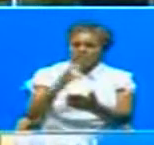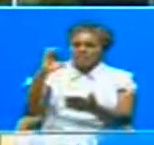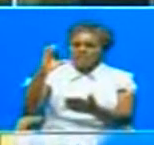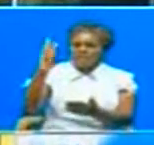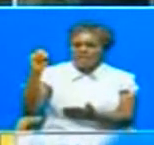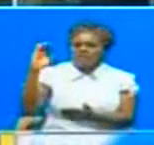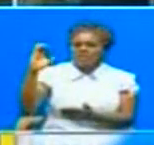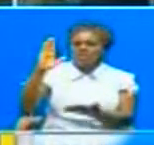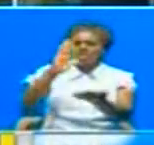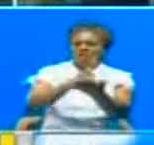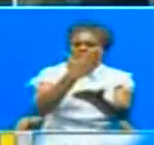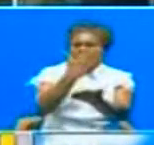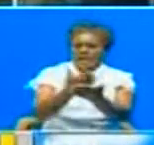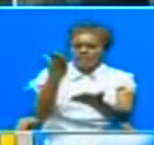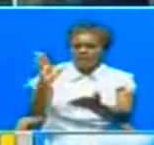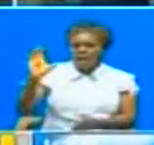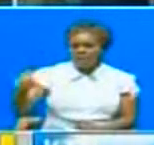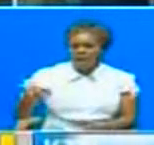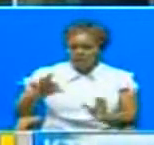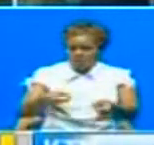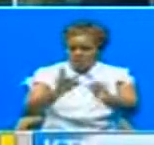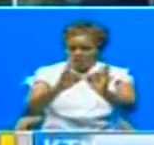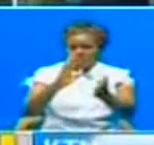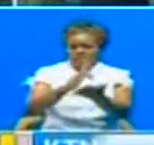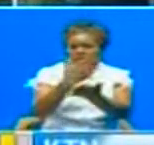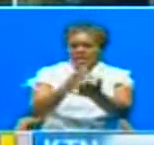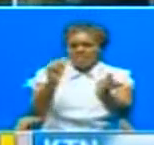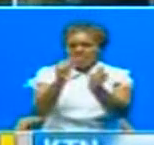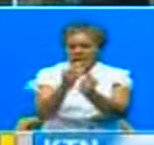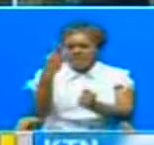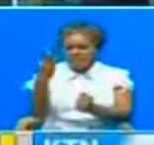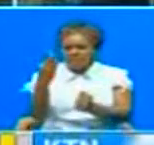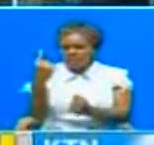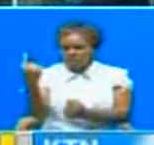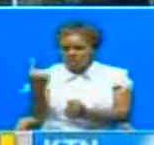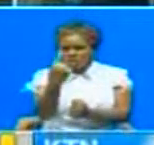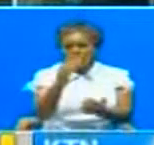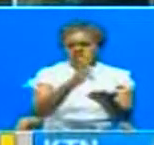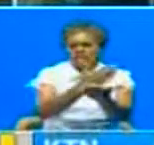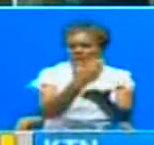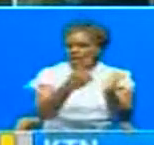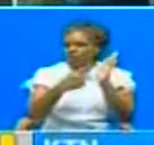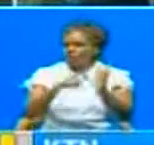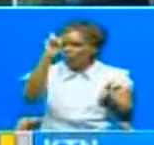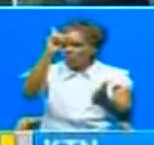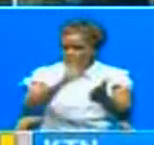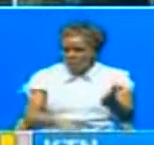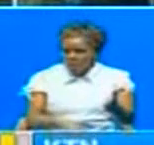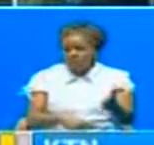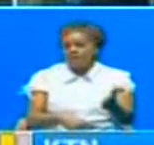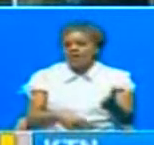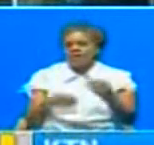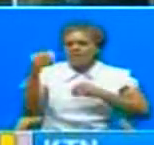shares listed at the Nairobi Securities Exchange, offering the shareholders 13 shillings per share in what marked the single largest inflow of foreign